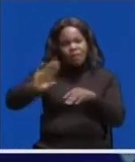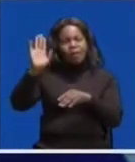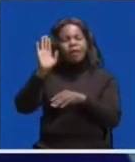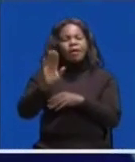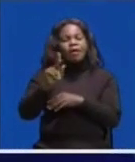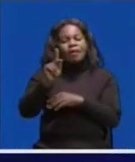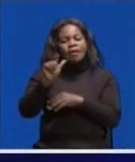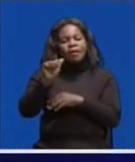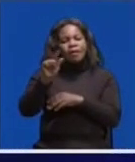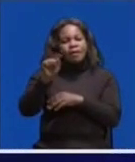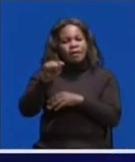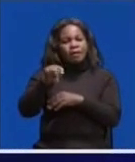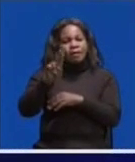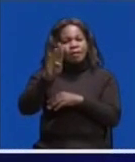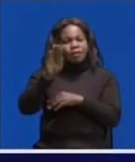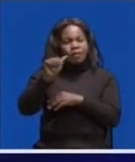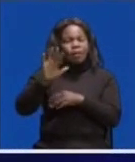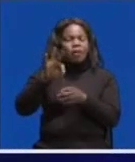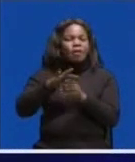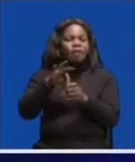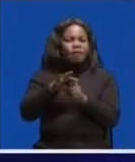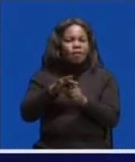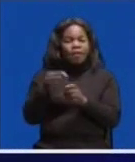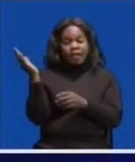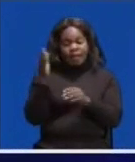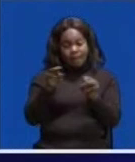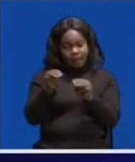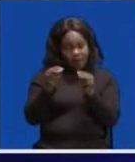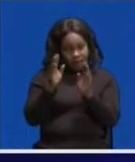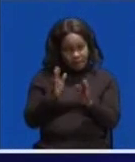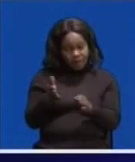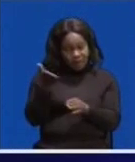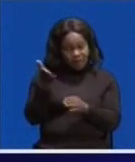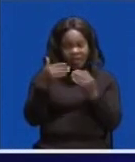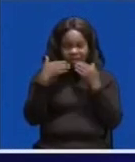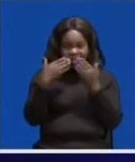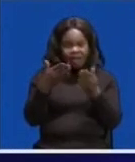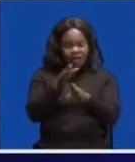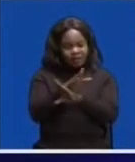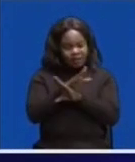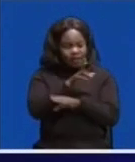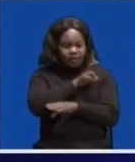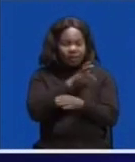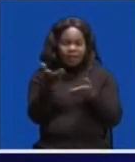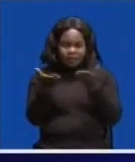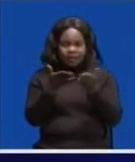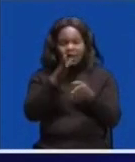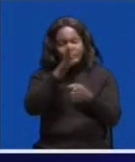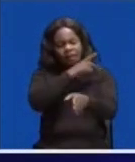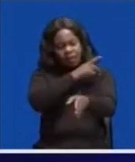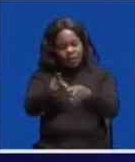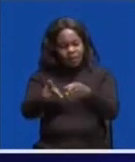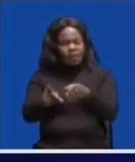votes. And UPND campaign manager for the Katuba by-election, Cornelius Mwitwa, thanked the Zambia Police Service for being